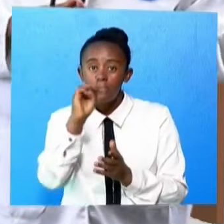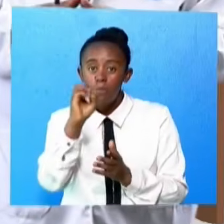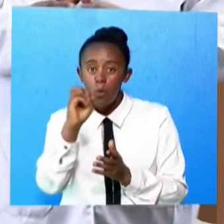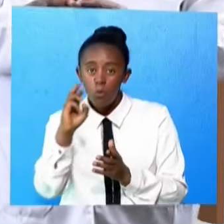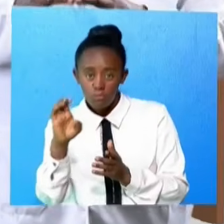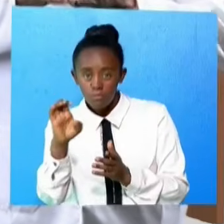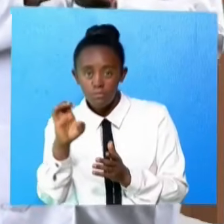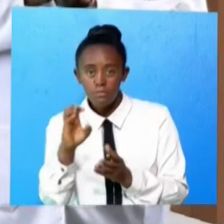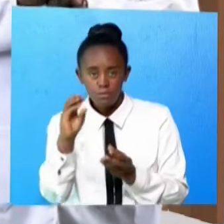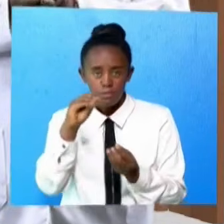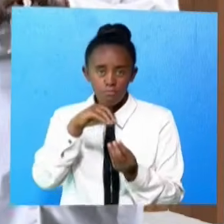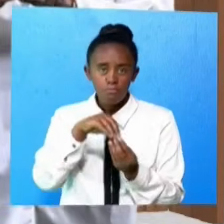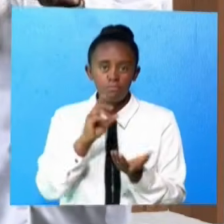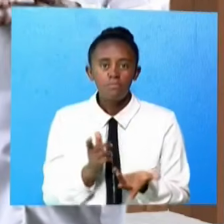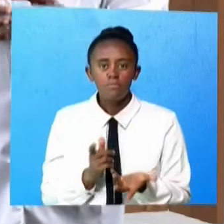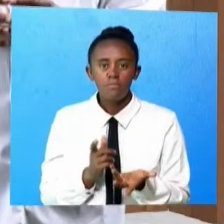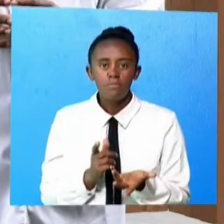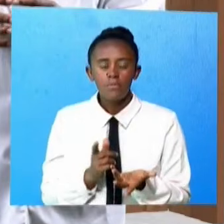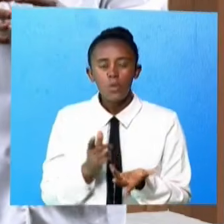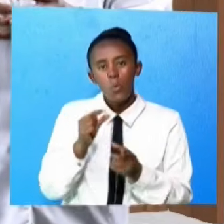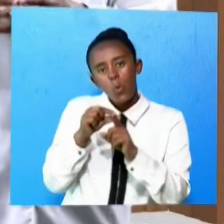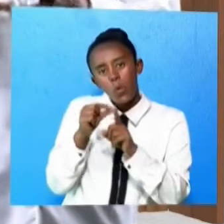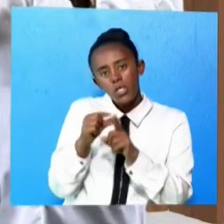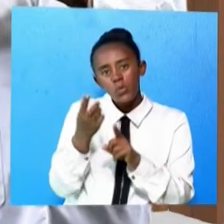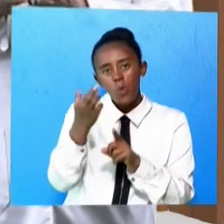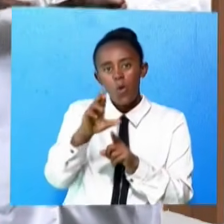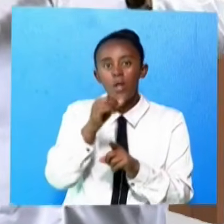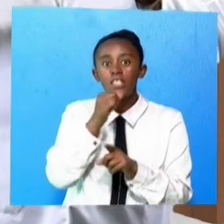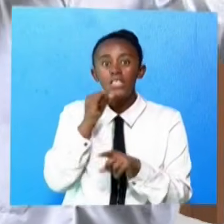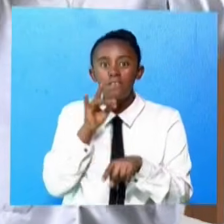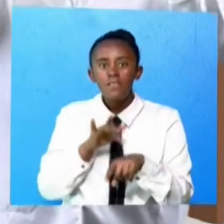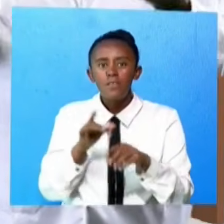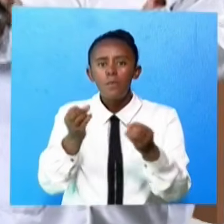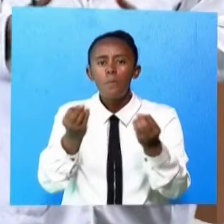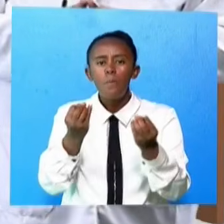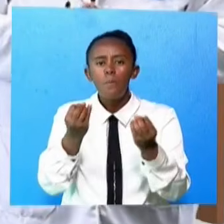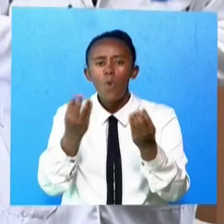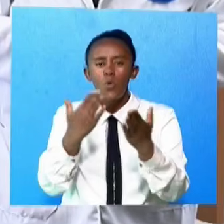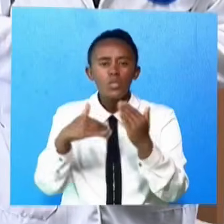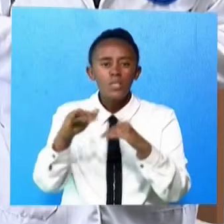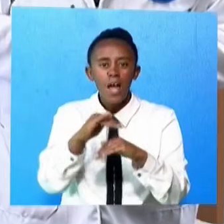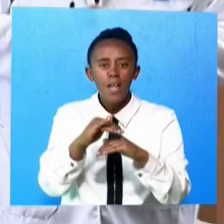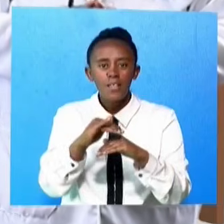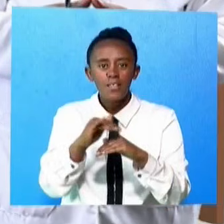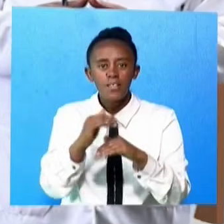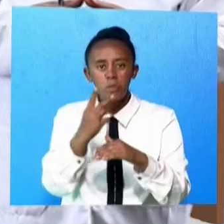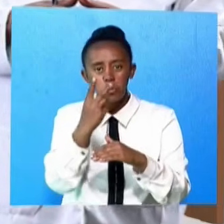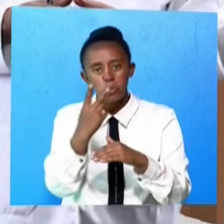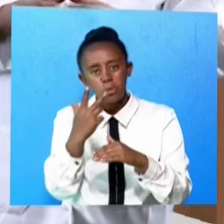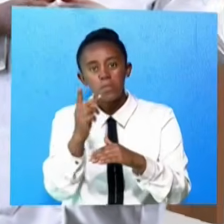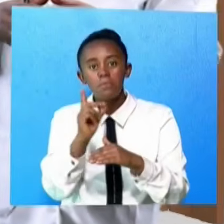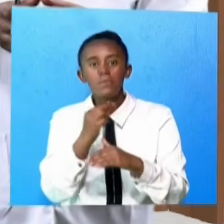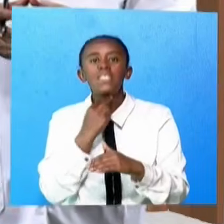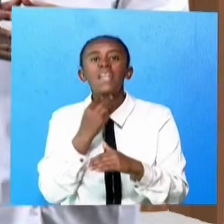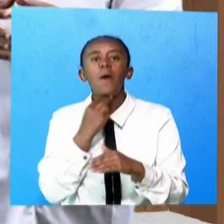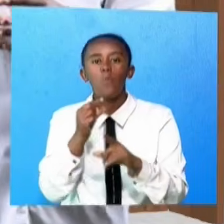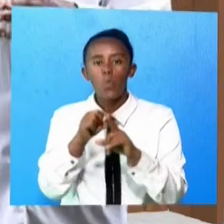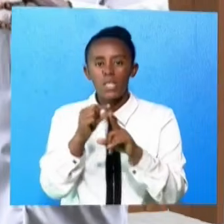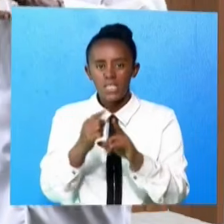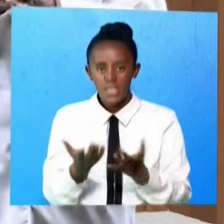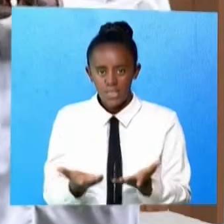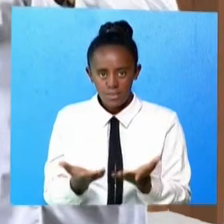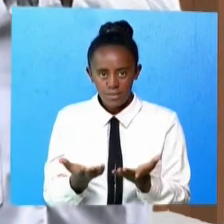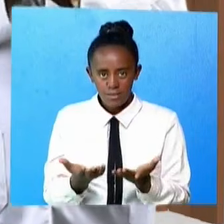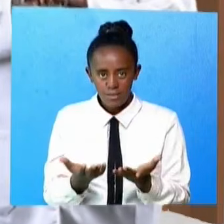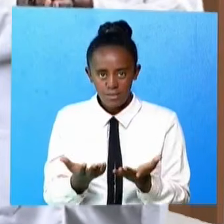time, those words or adjectives which do have more than 2 syllabic words. So in such a case, we